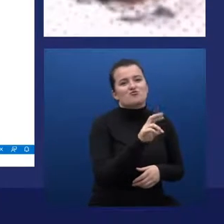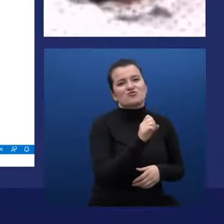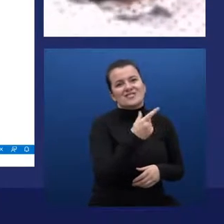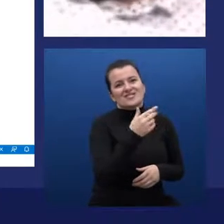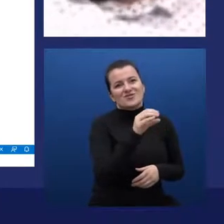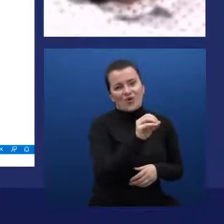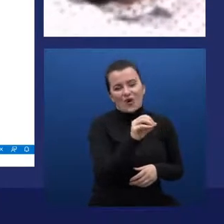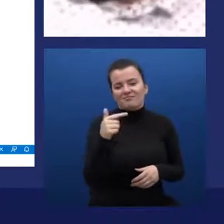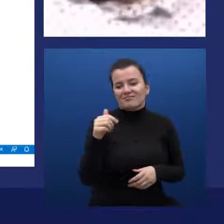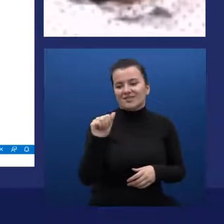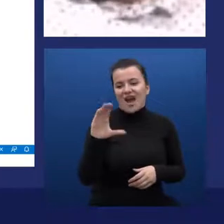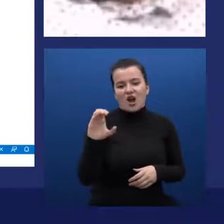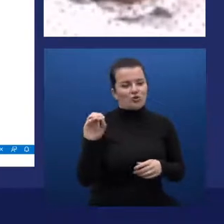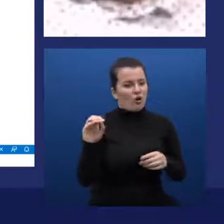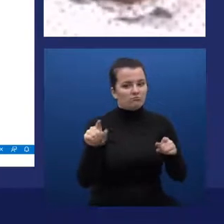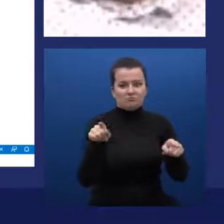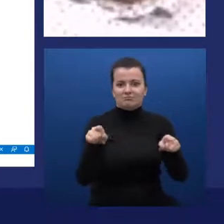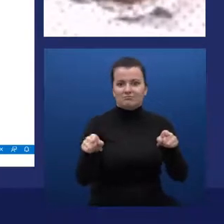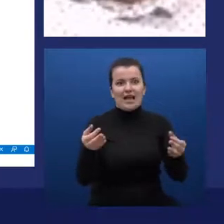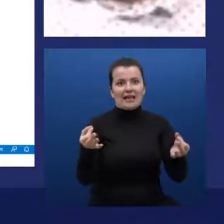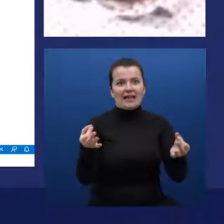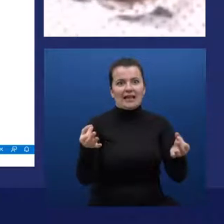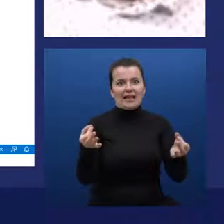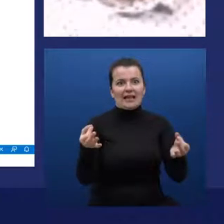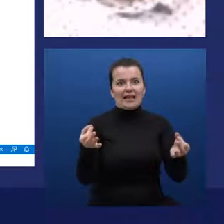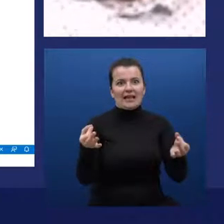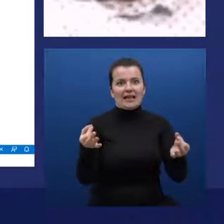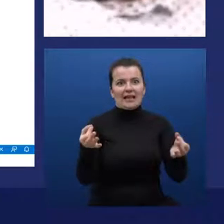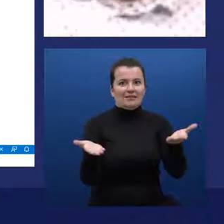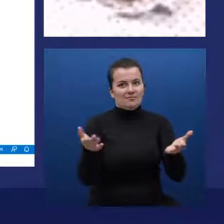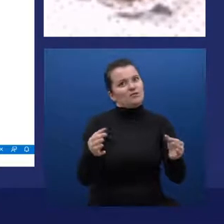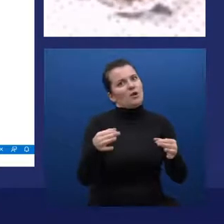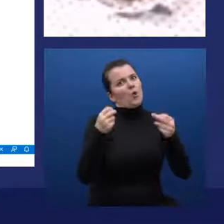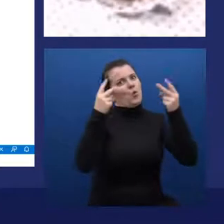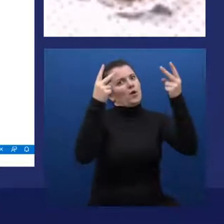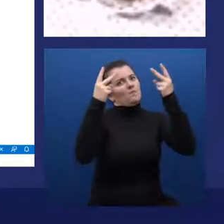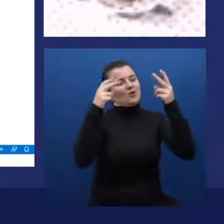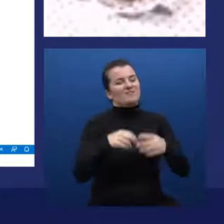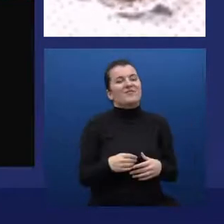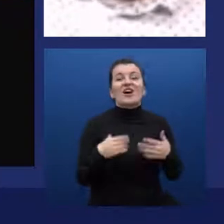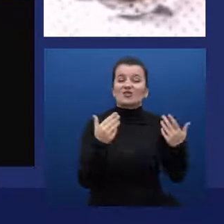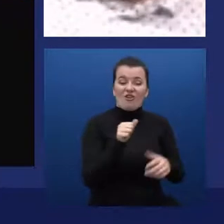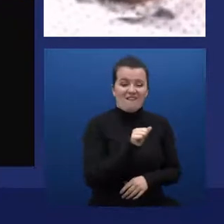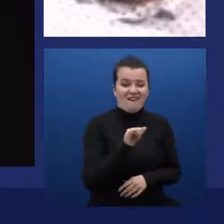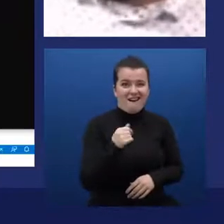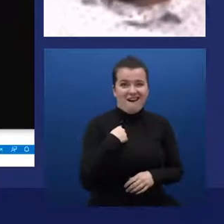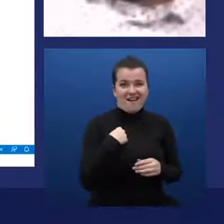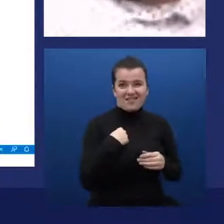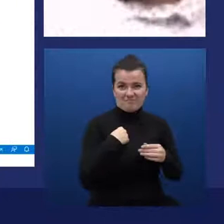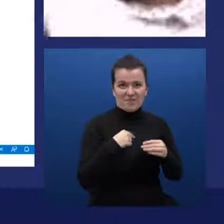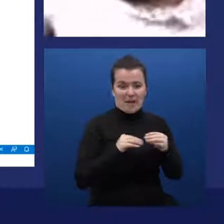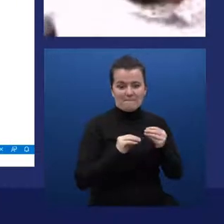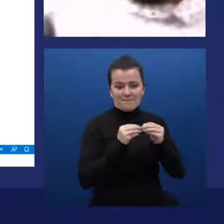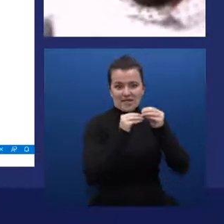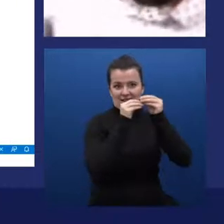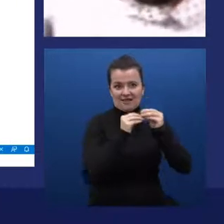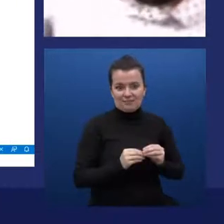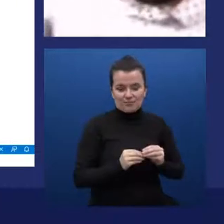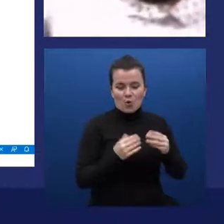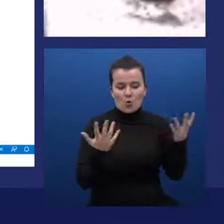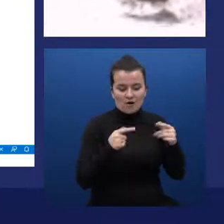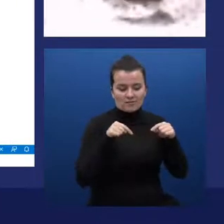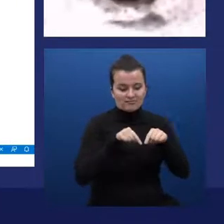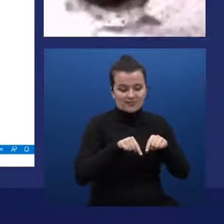show you is basically I built a machine learning model that actually looks at pictures of these things and tells you